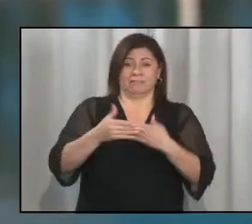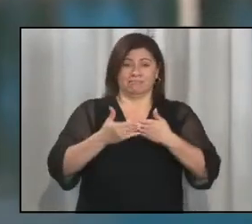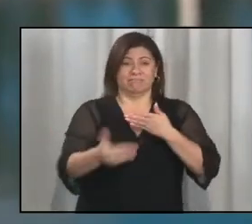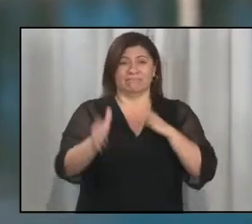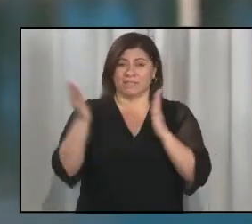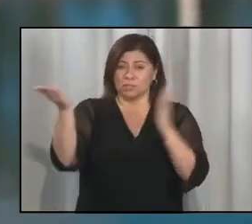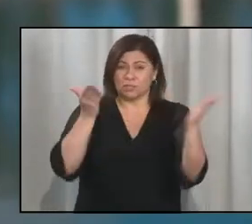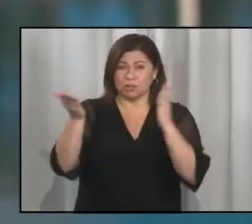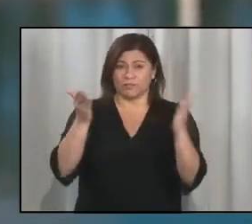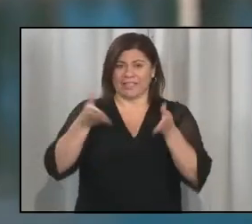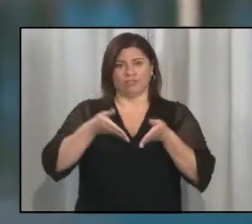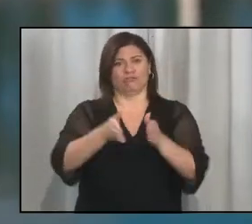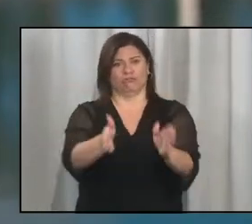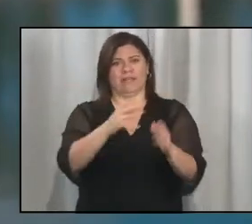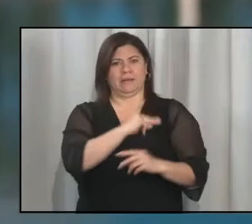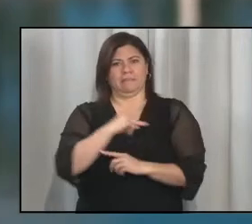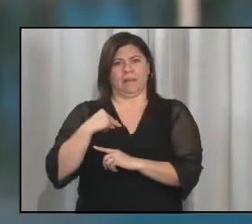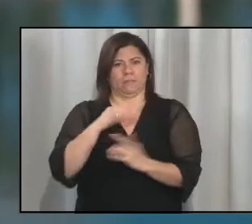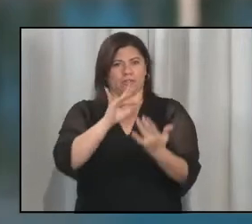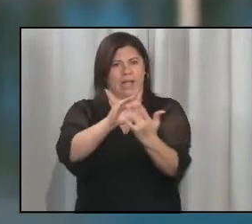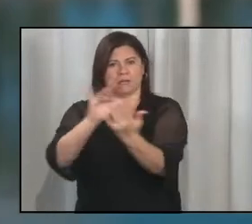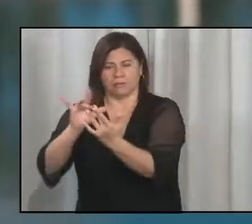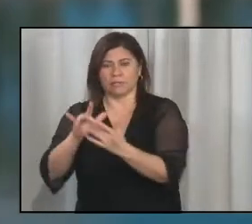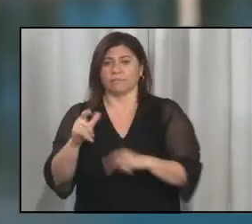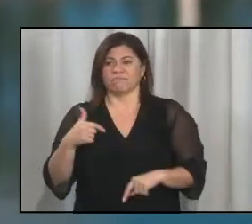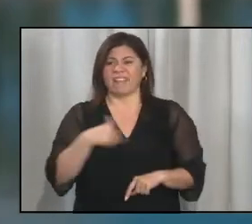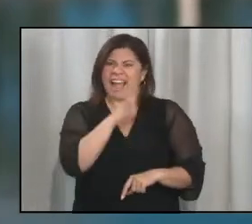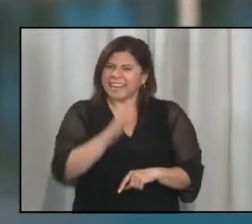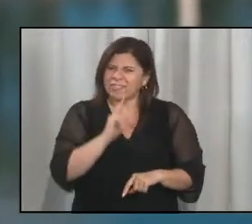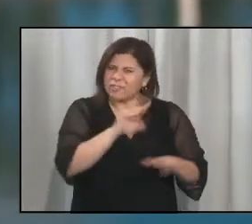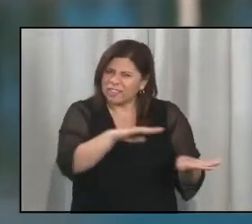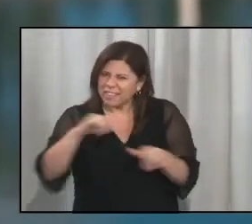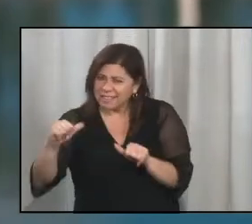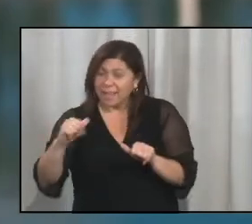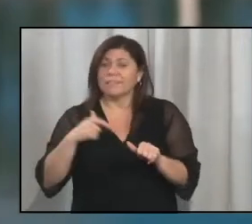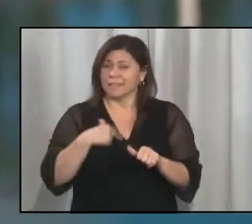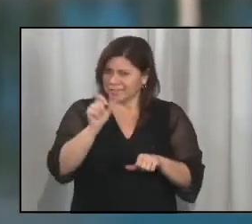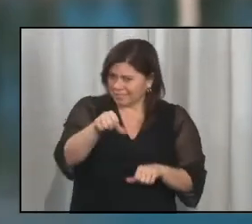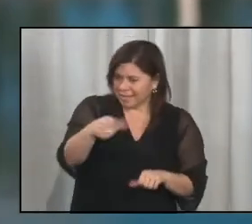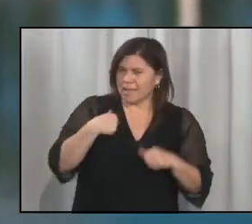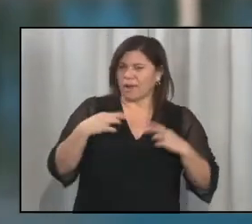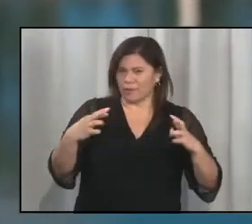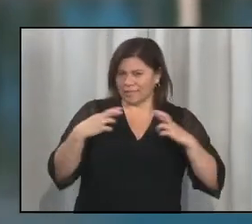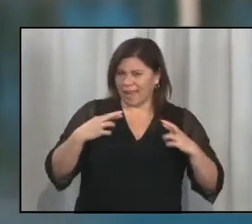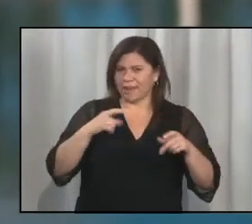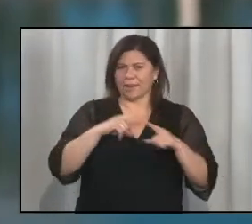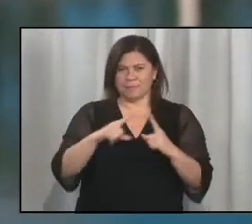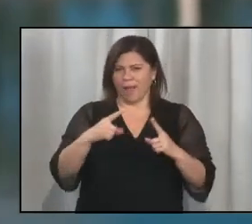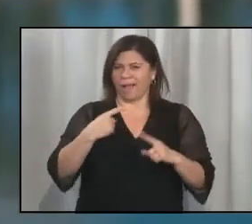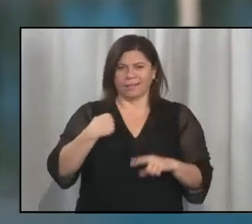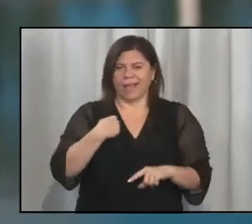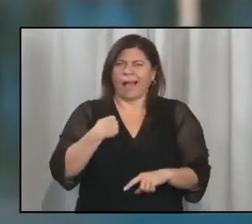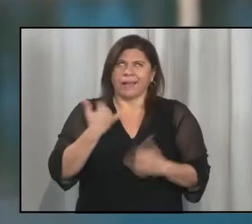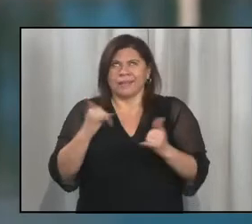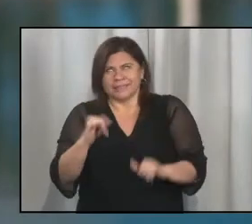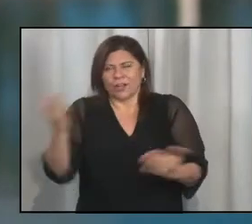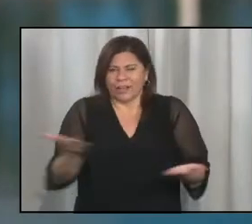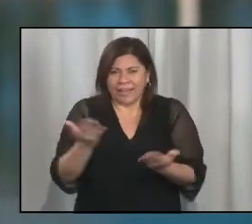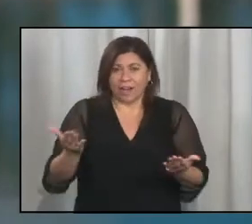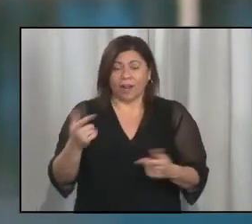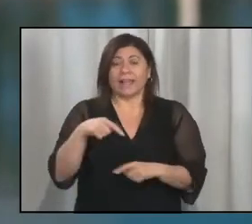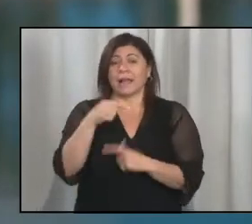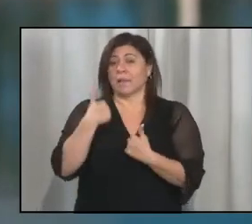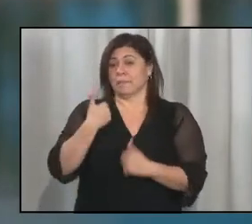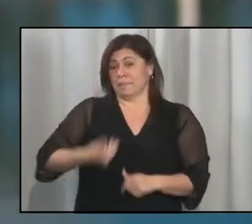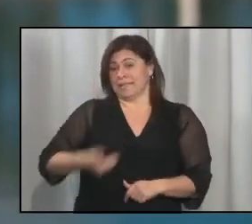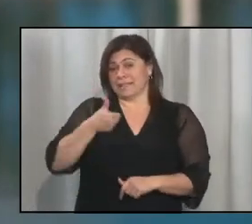members. I never really left though. After I retired in June, I came back. I'm a notary. And so for the